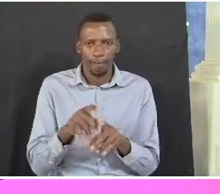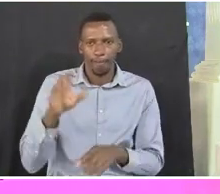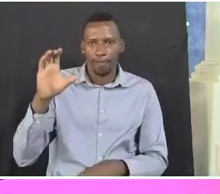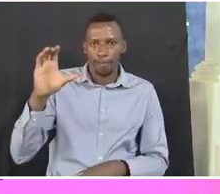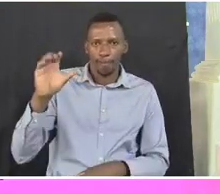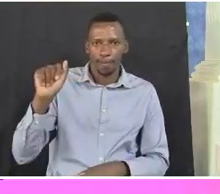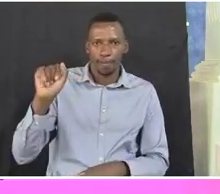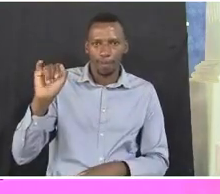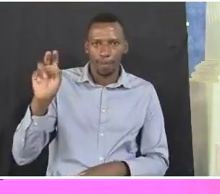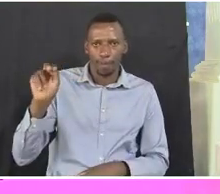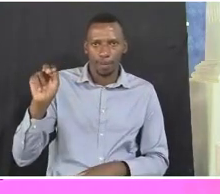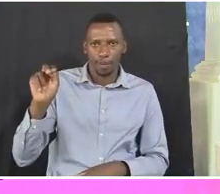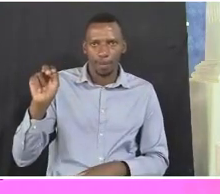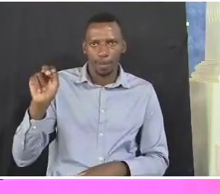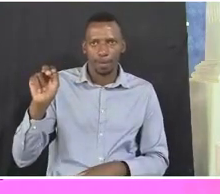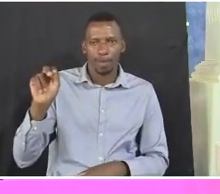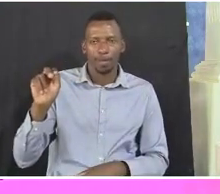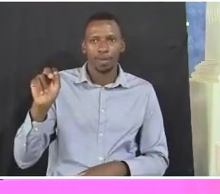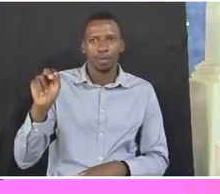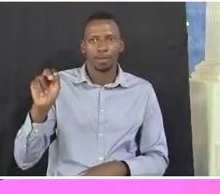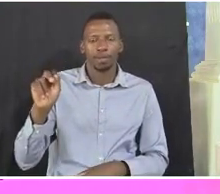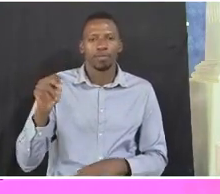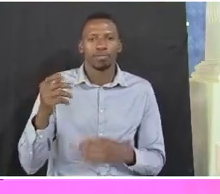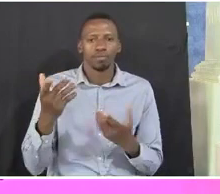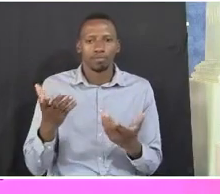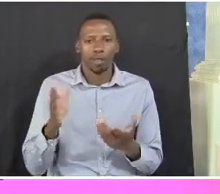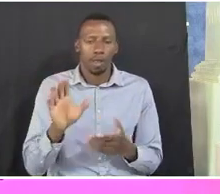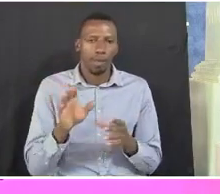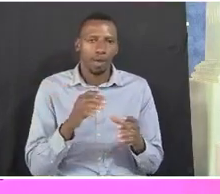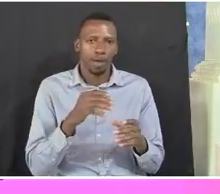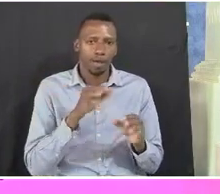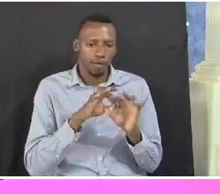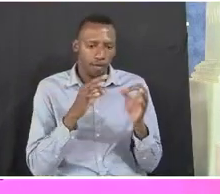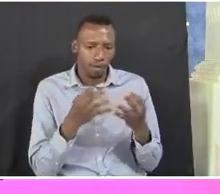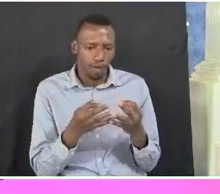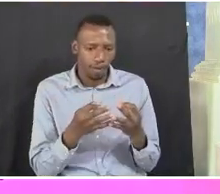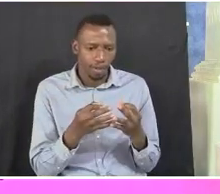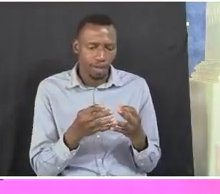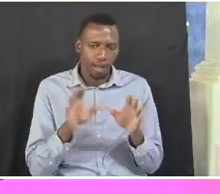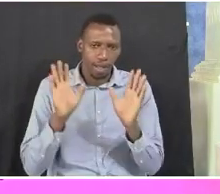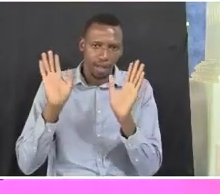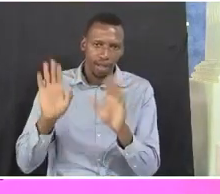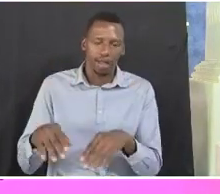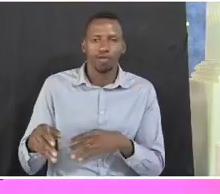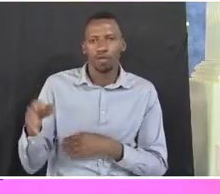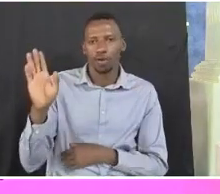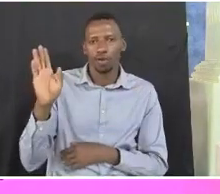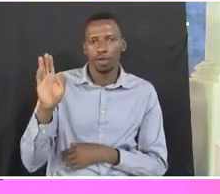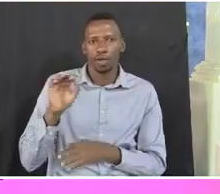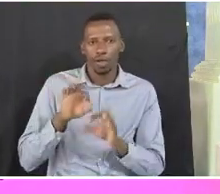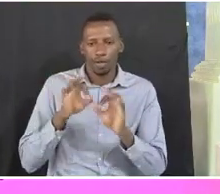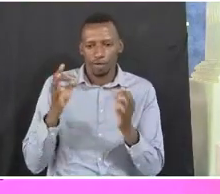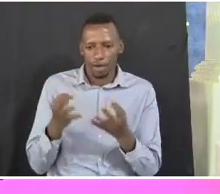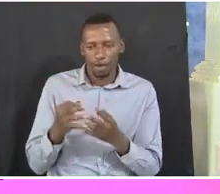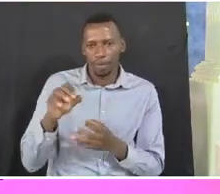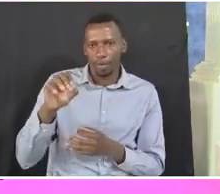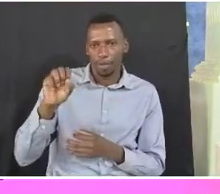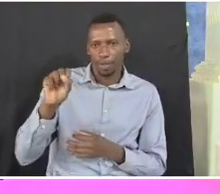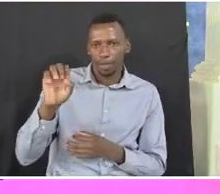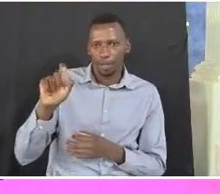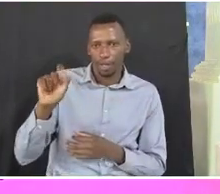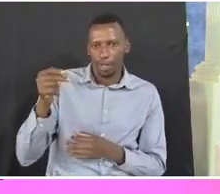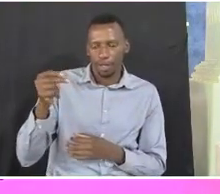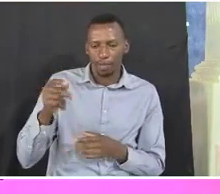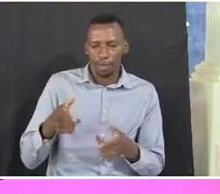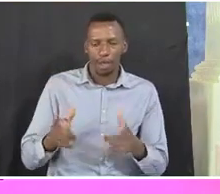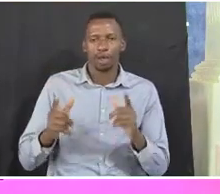Cain, Seth, their brothers, Cain's family divorces God. The family of Seth allows